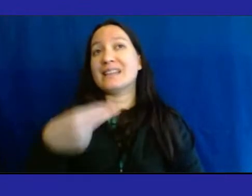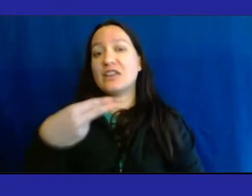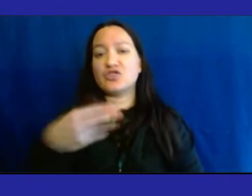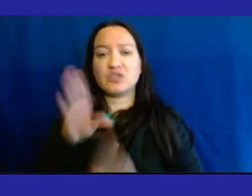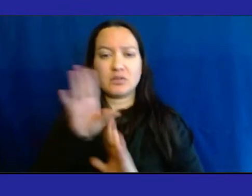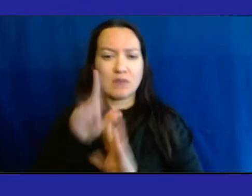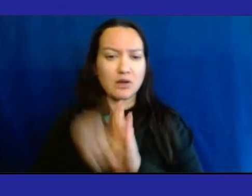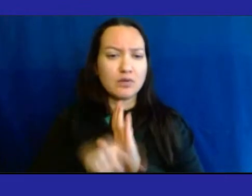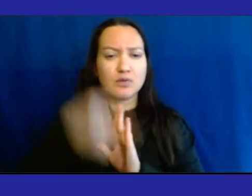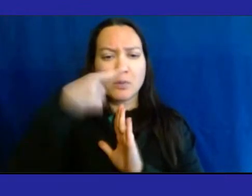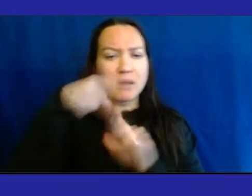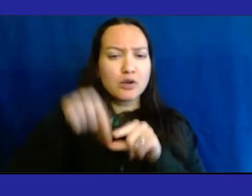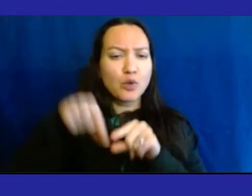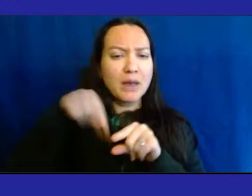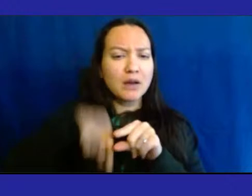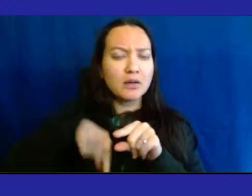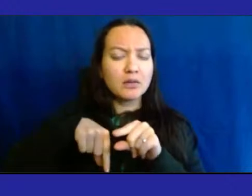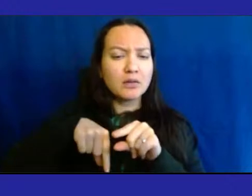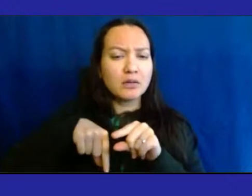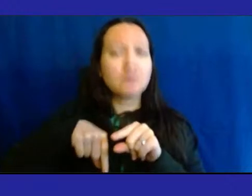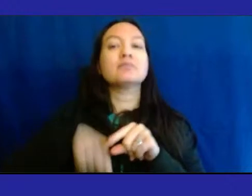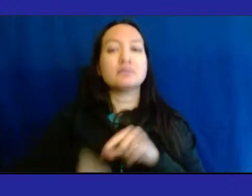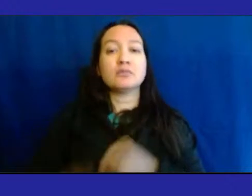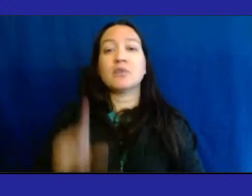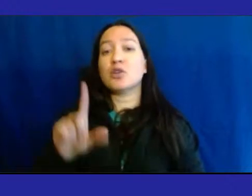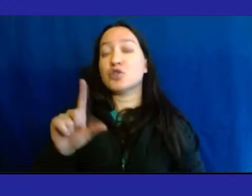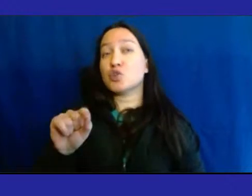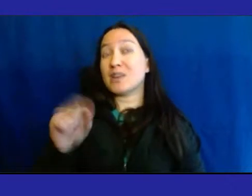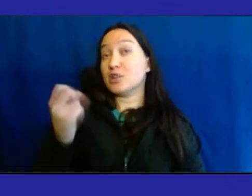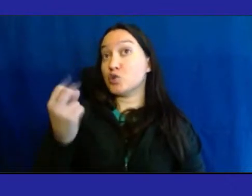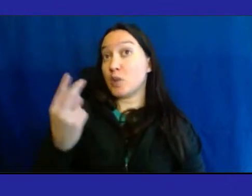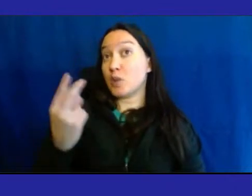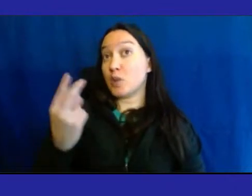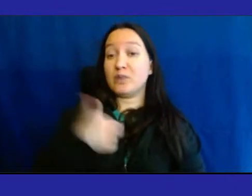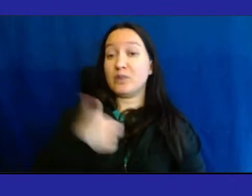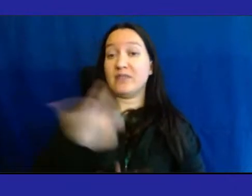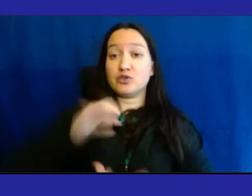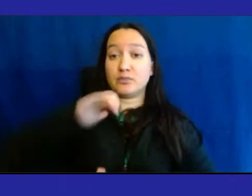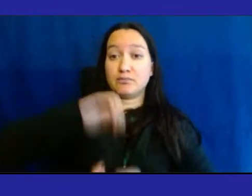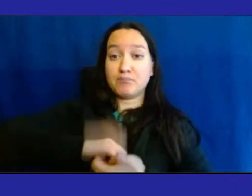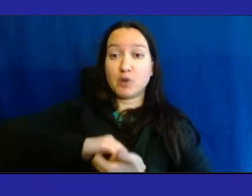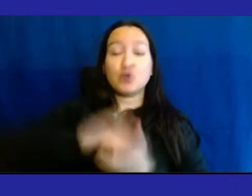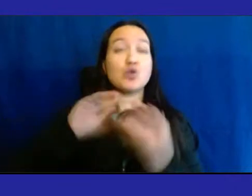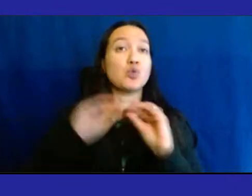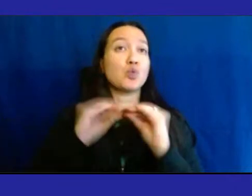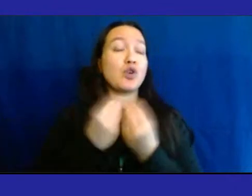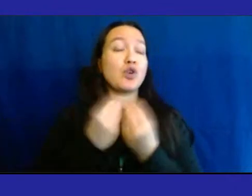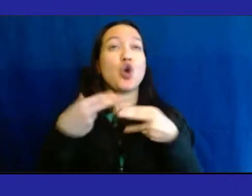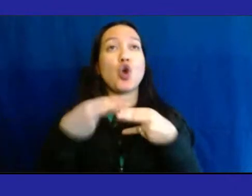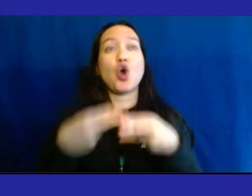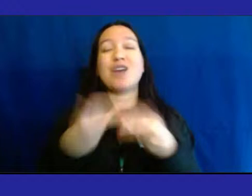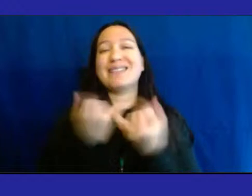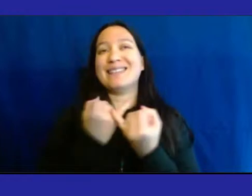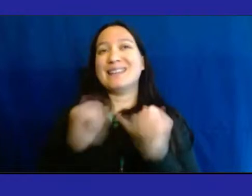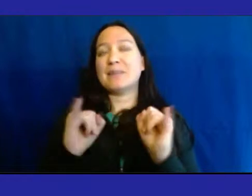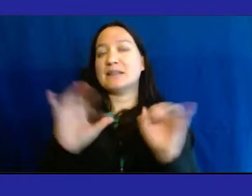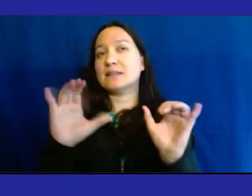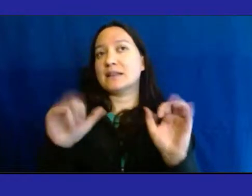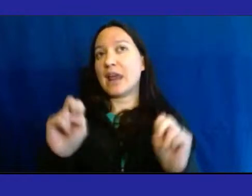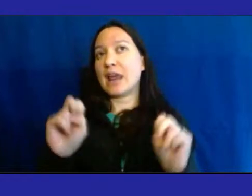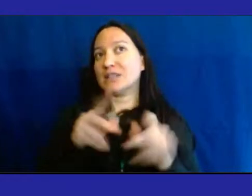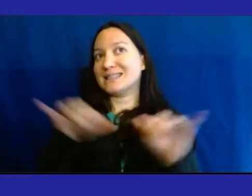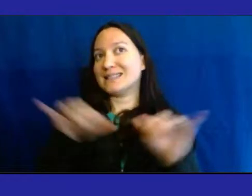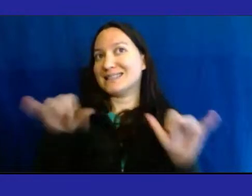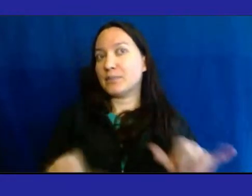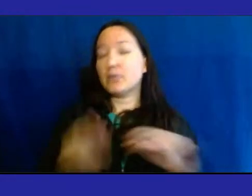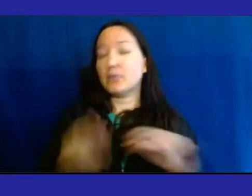go back quickly. Since 2012, H&H has partnered with an organization called Independence Care Systems to improve access to